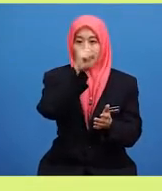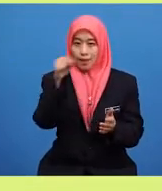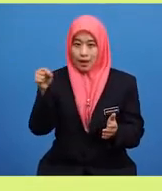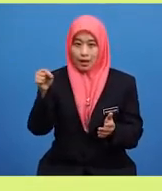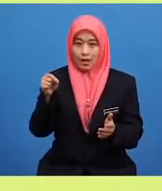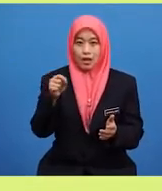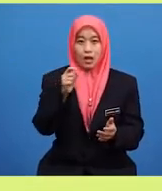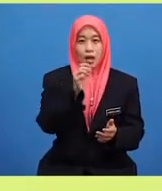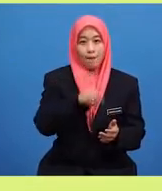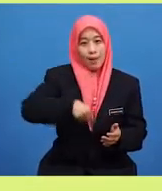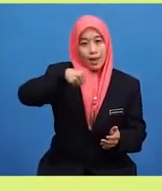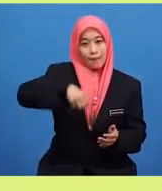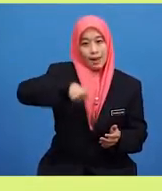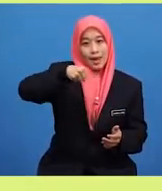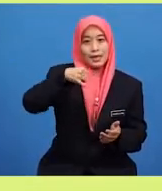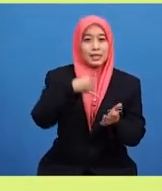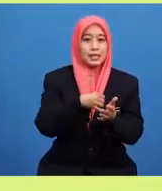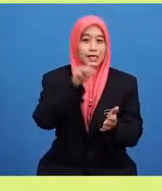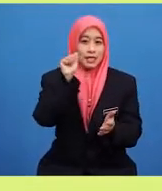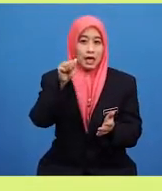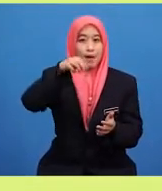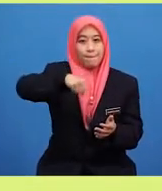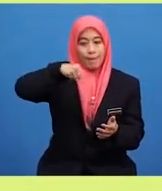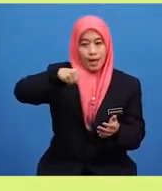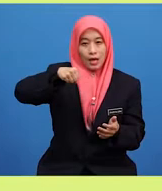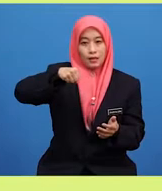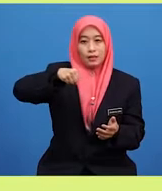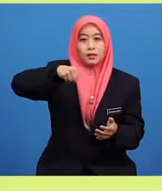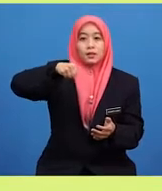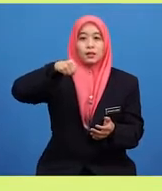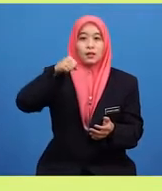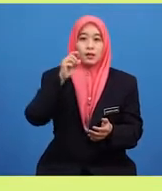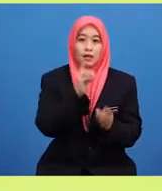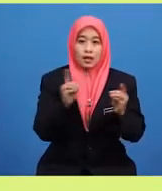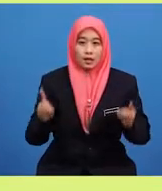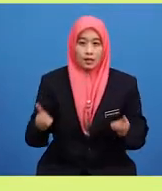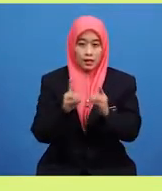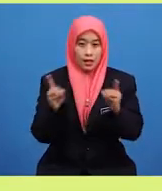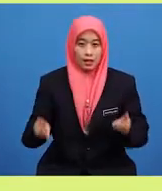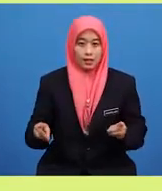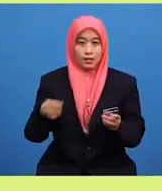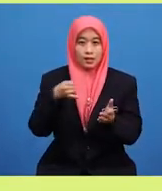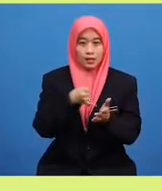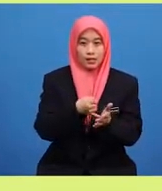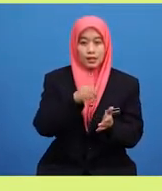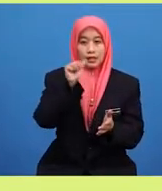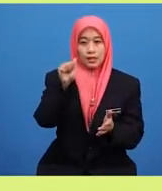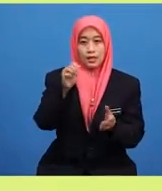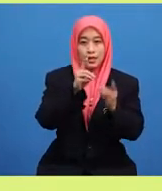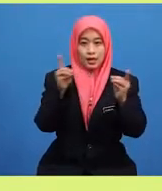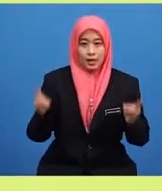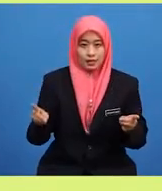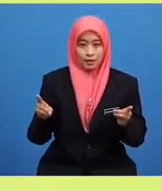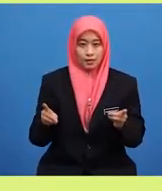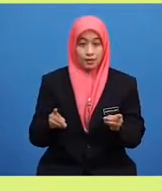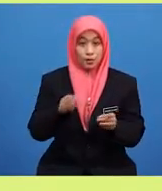pen. Bag, bag, it's a bag. Desk, desk, it's a